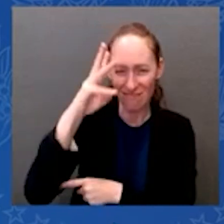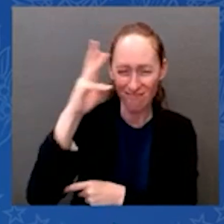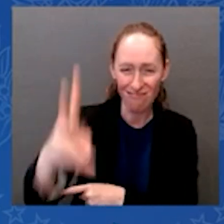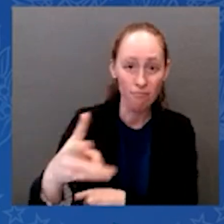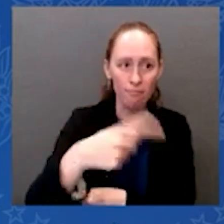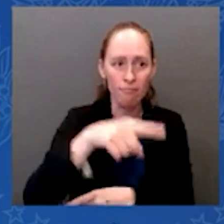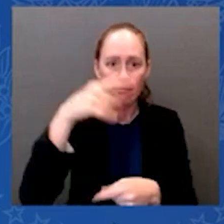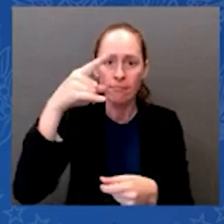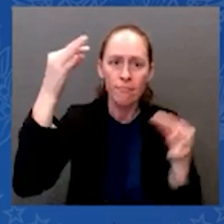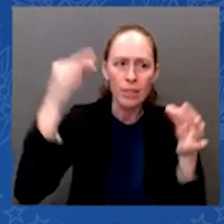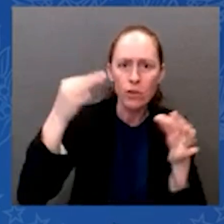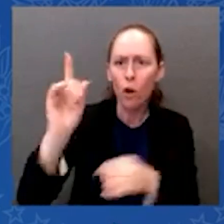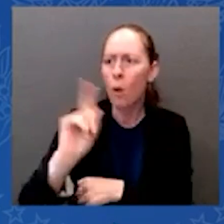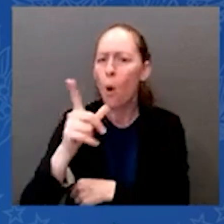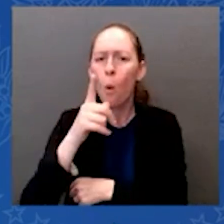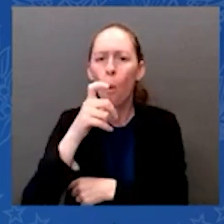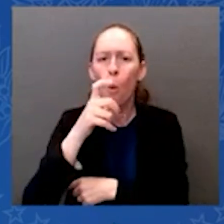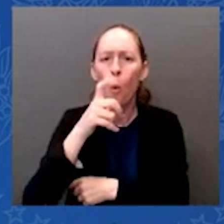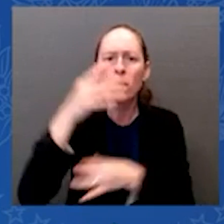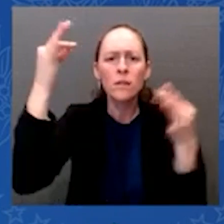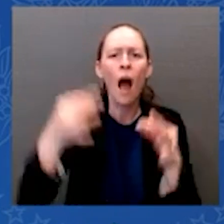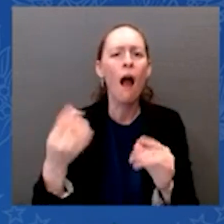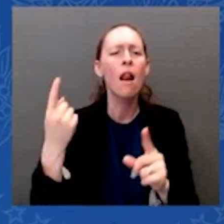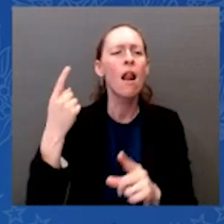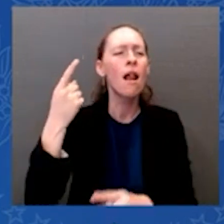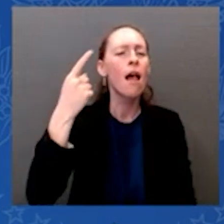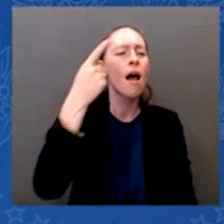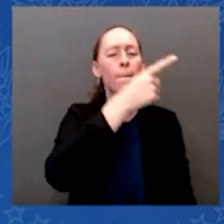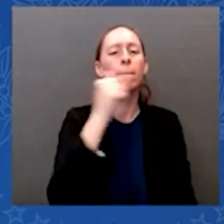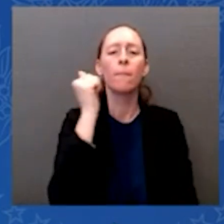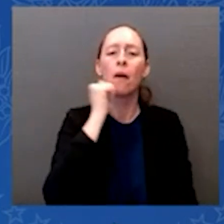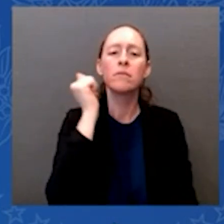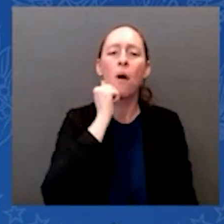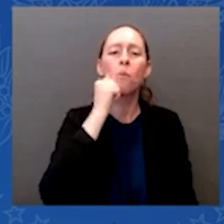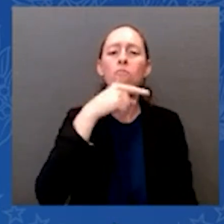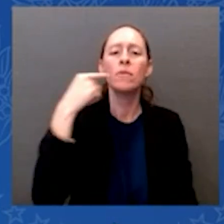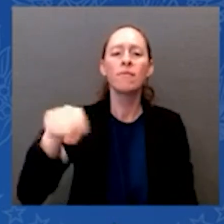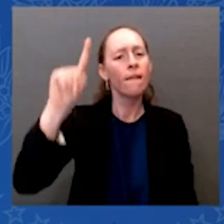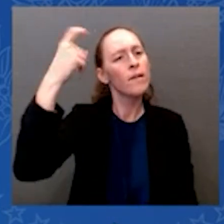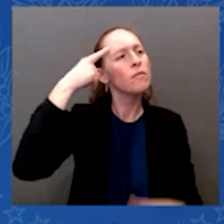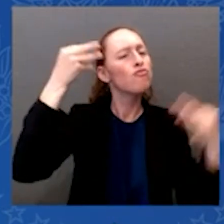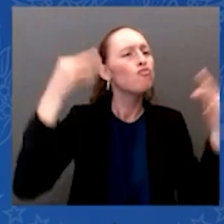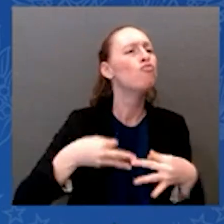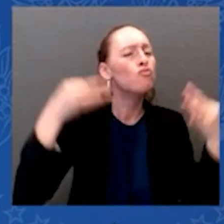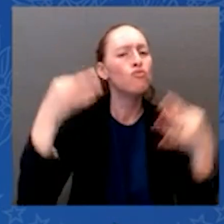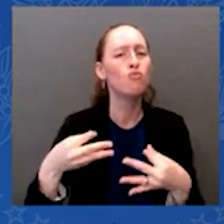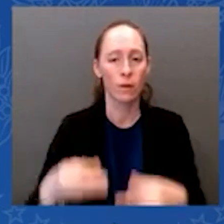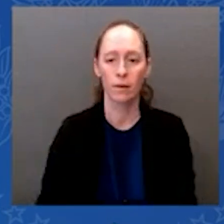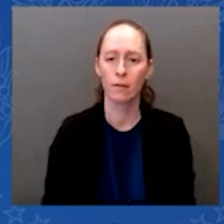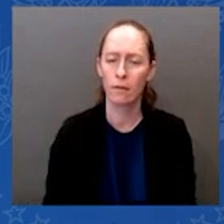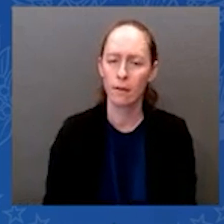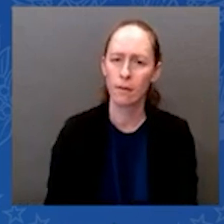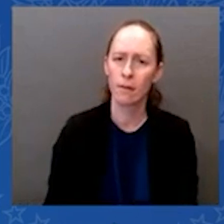the true will of the Ukrainian people is evident every day as they sacrifice their lives to save their people and maintain the independence